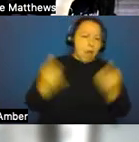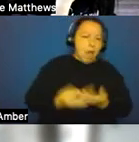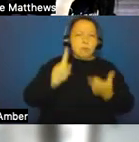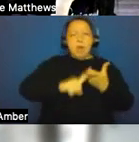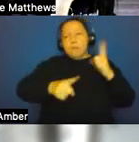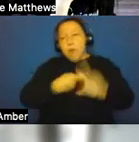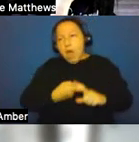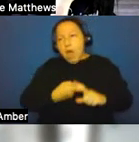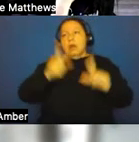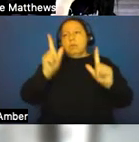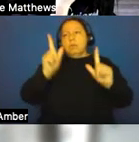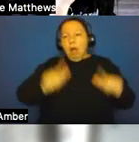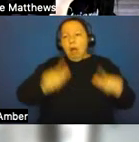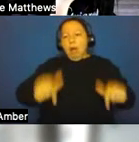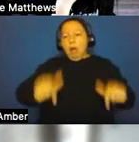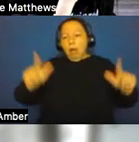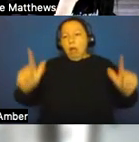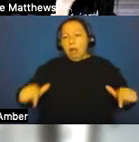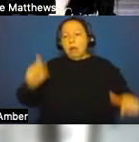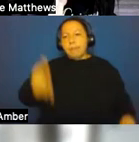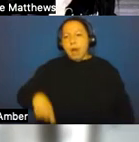Okay. Now we're ready.